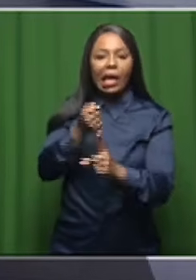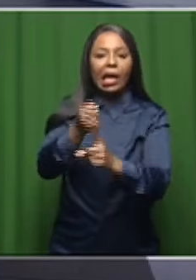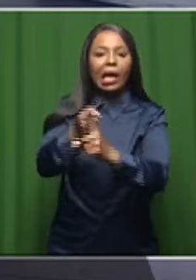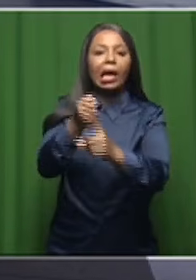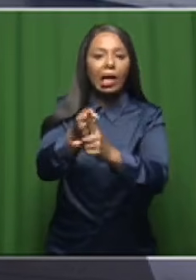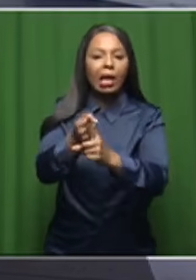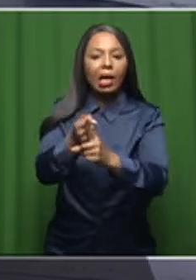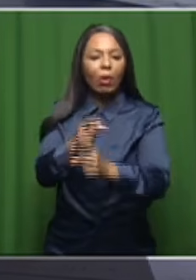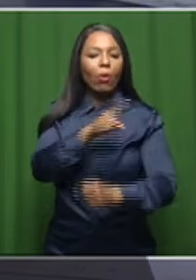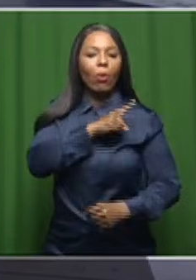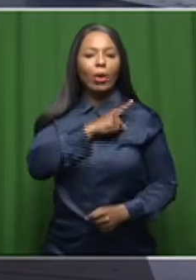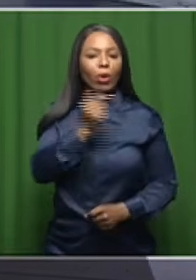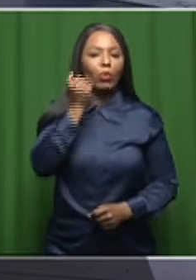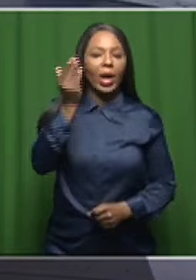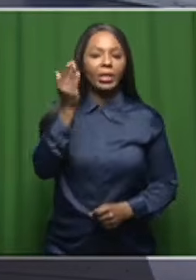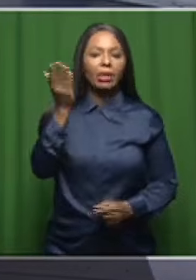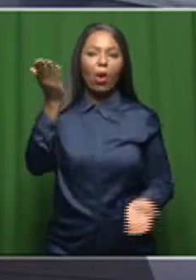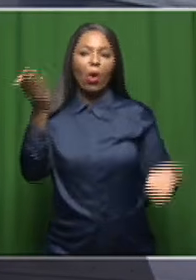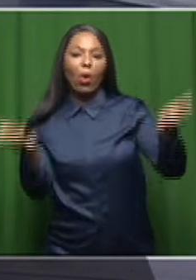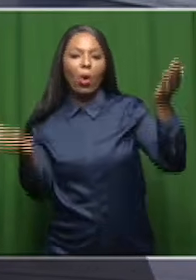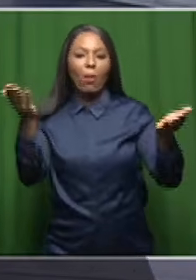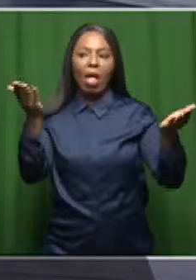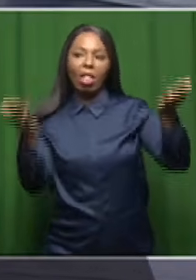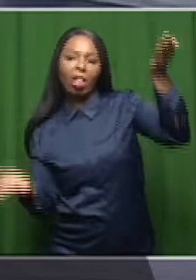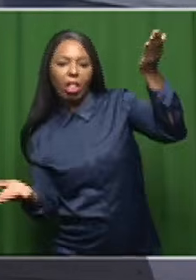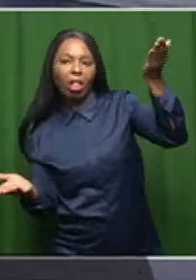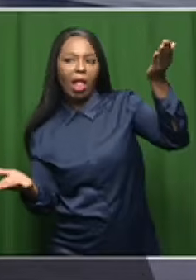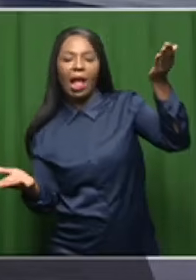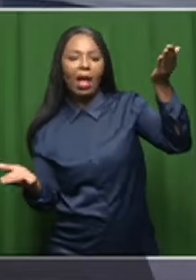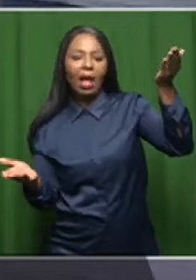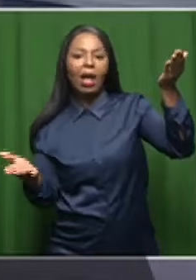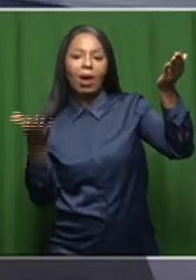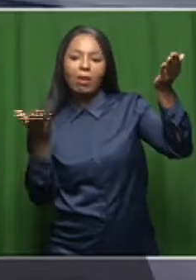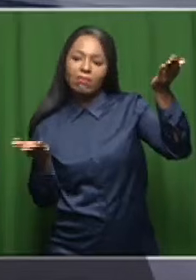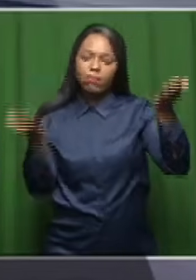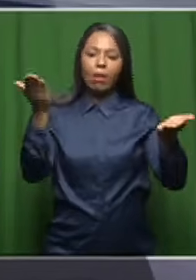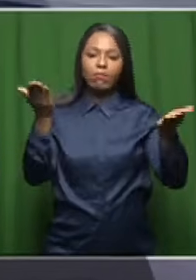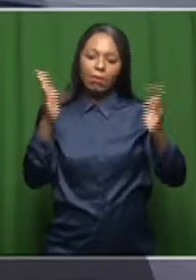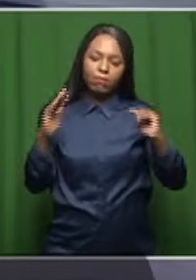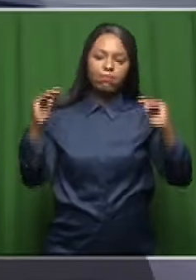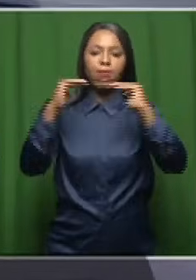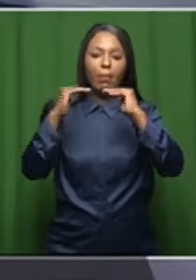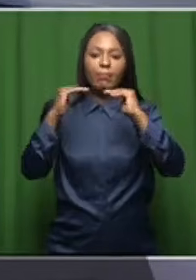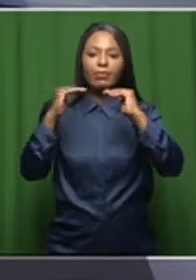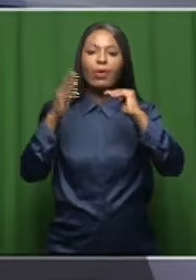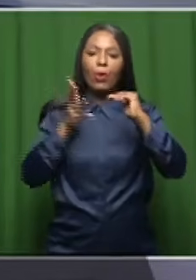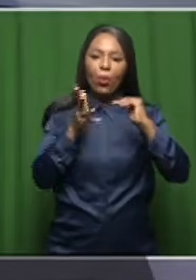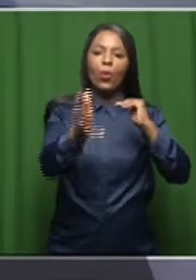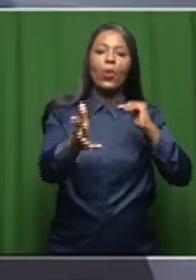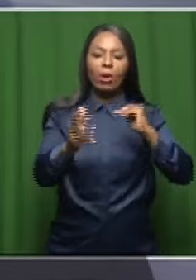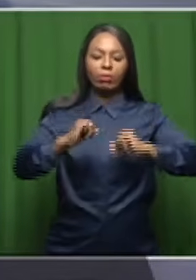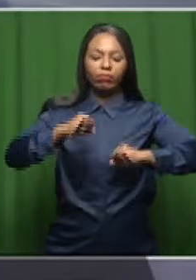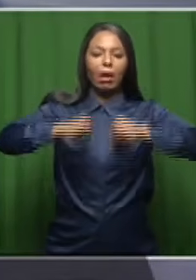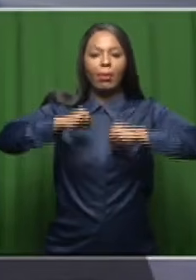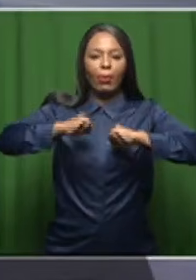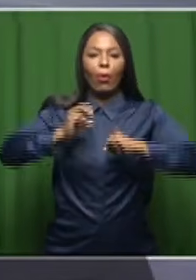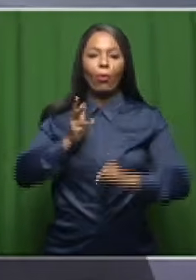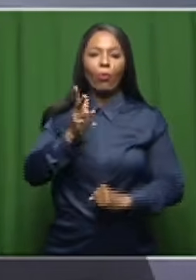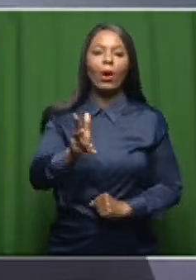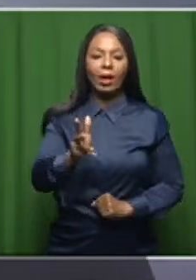lower country, higher country? How do we start this race in terms of the next 30 to 40 years